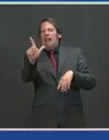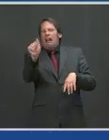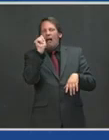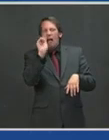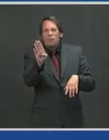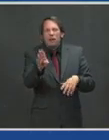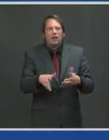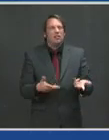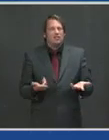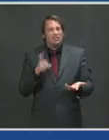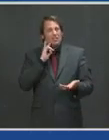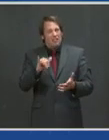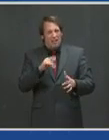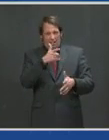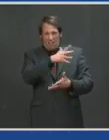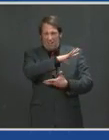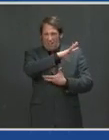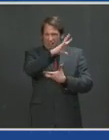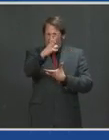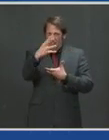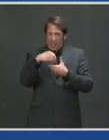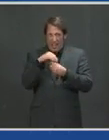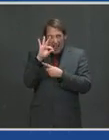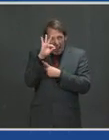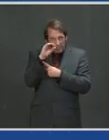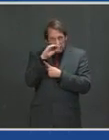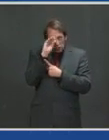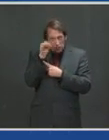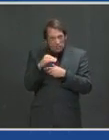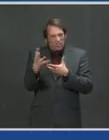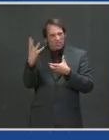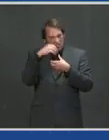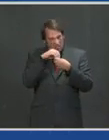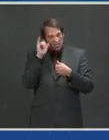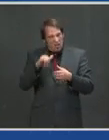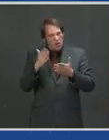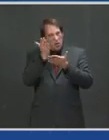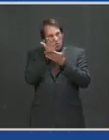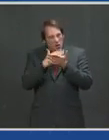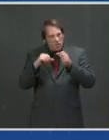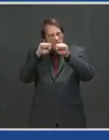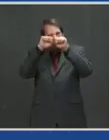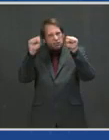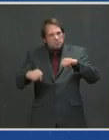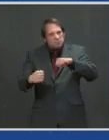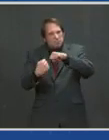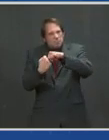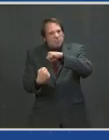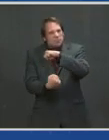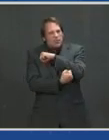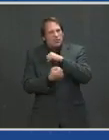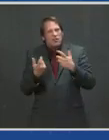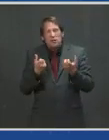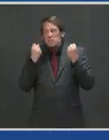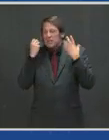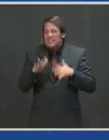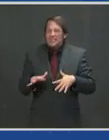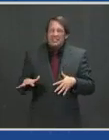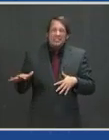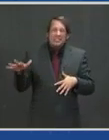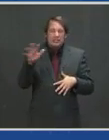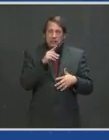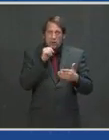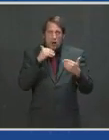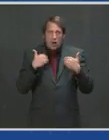jobs created by our American Jobs Plan can be filled by people who don't have a college degree.